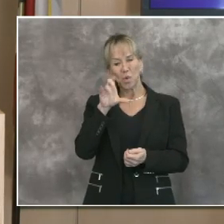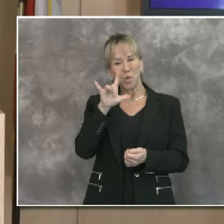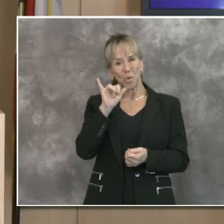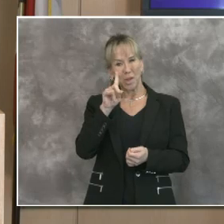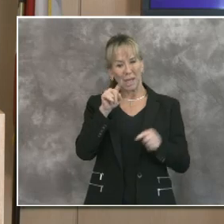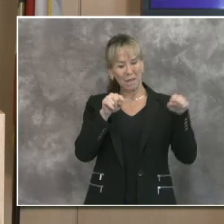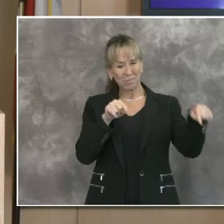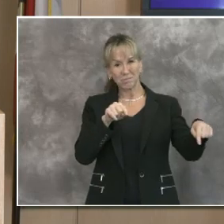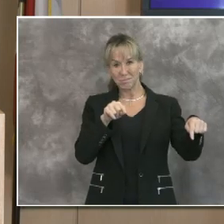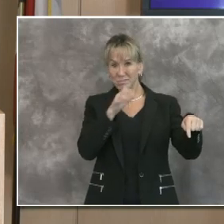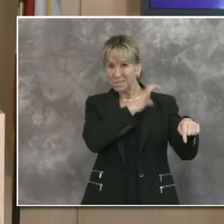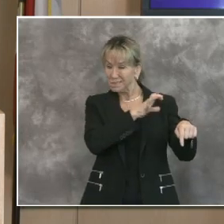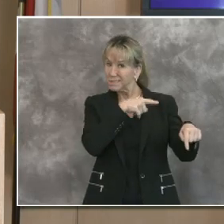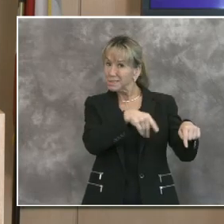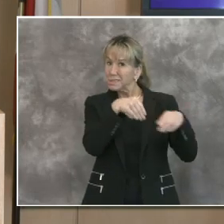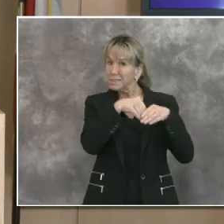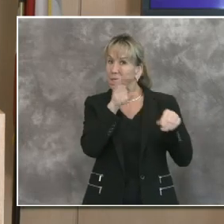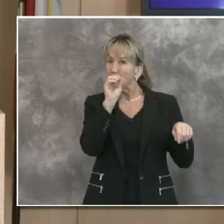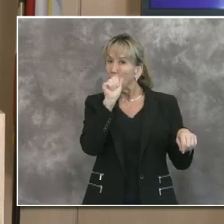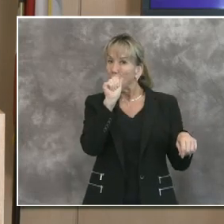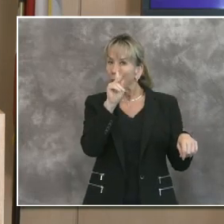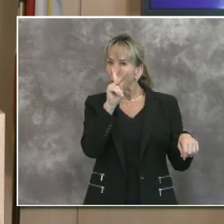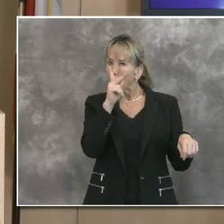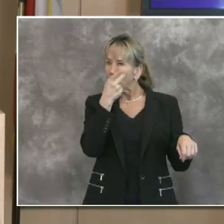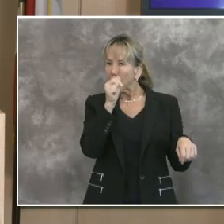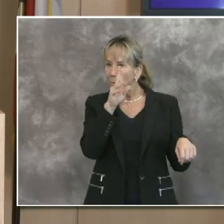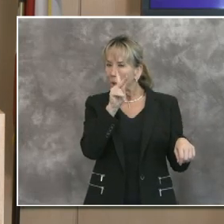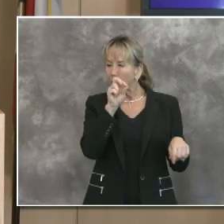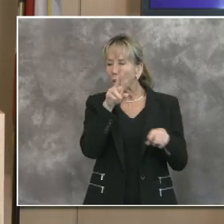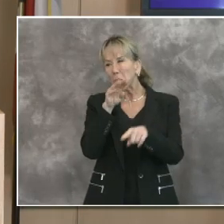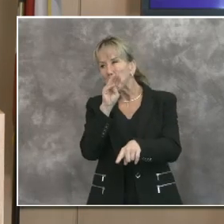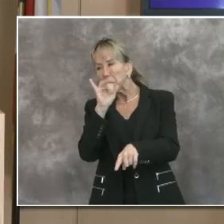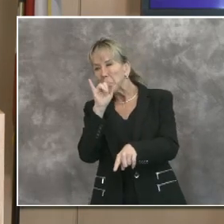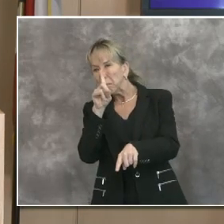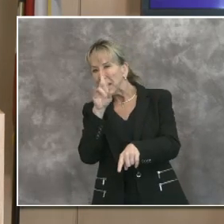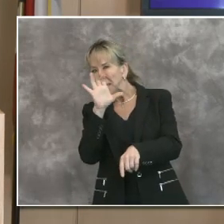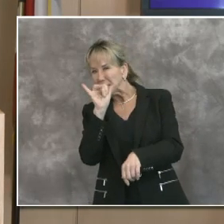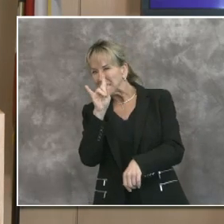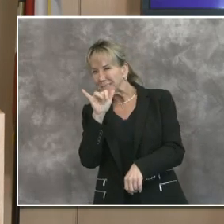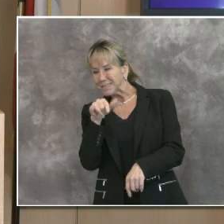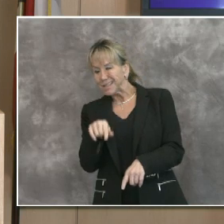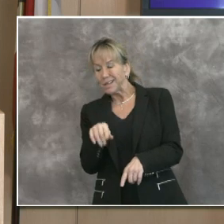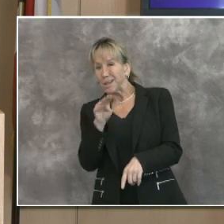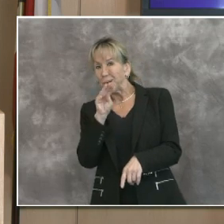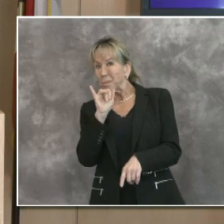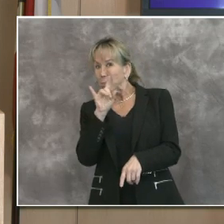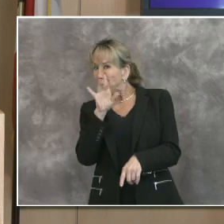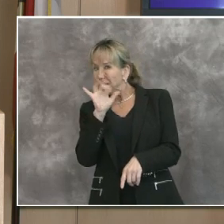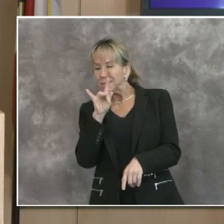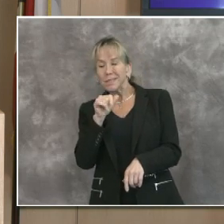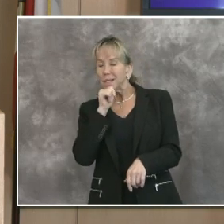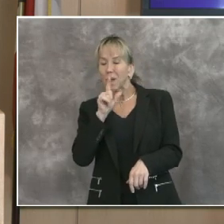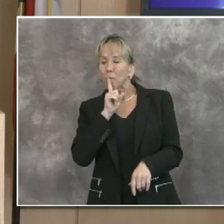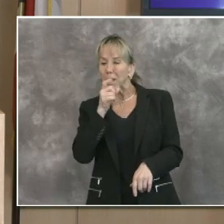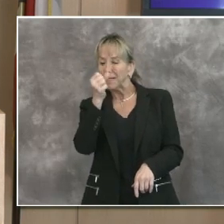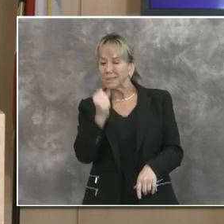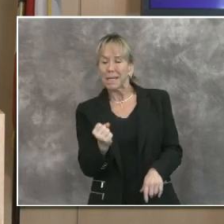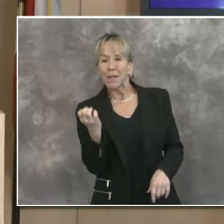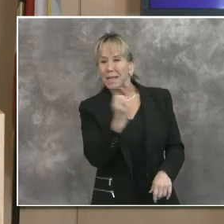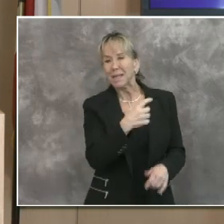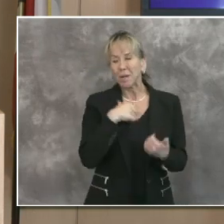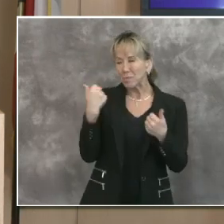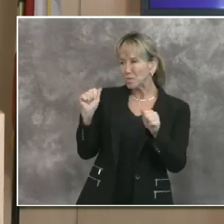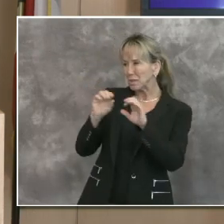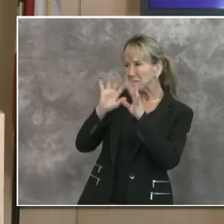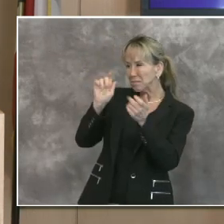Oak Park? The Euclid Medical Clinic is in Mid-City, not really southeast, unless I'm wrong. Just trying to find clarification on where exactly